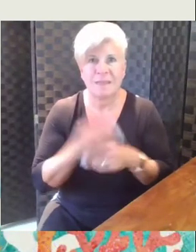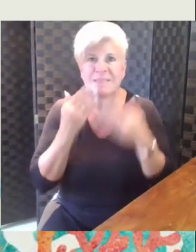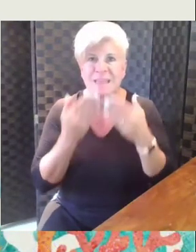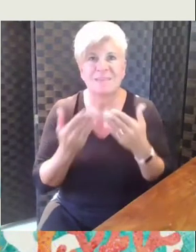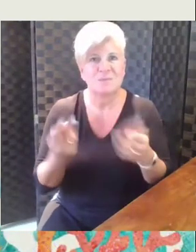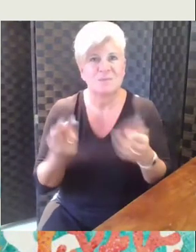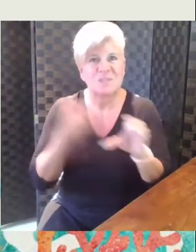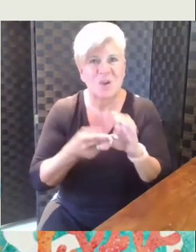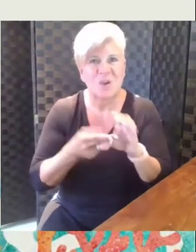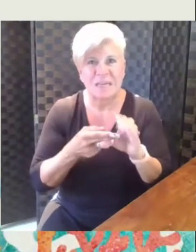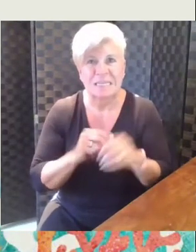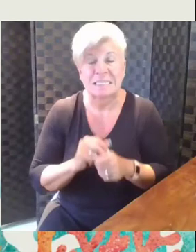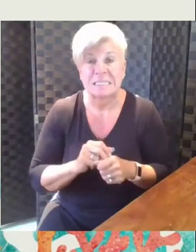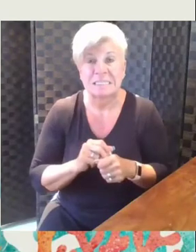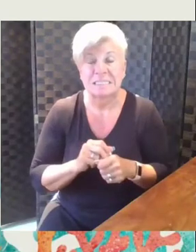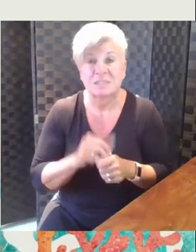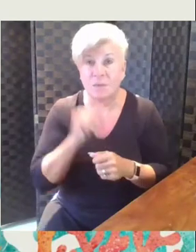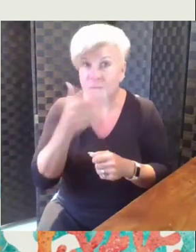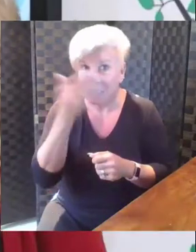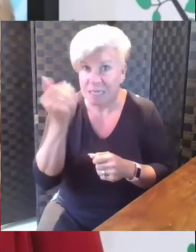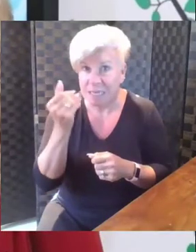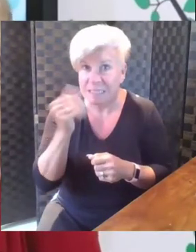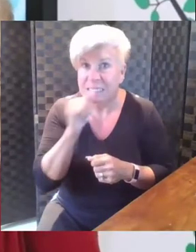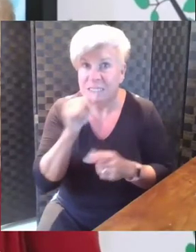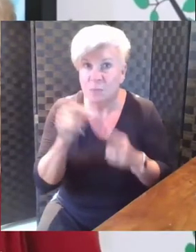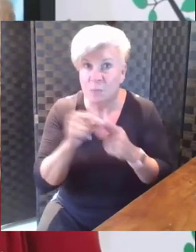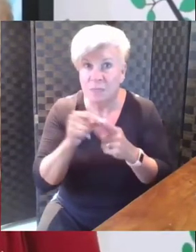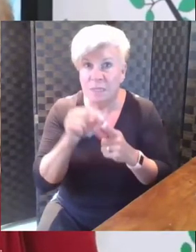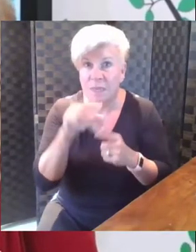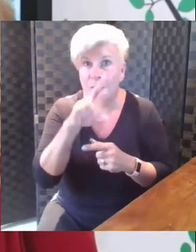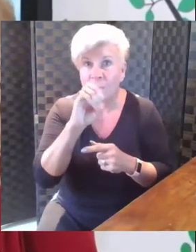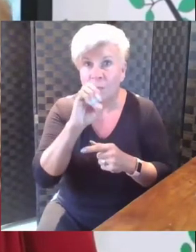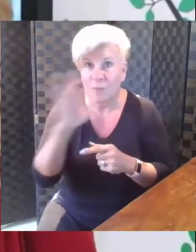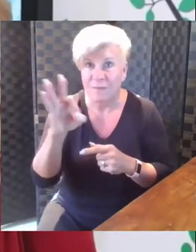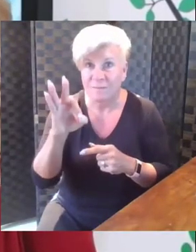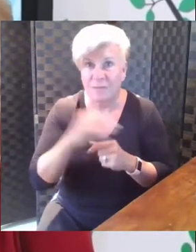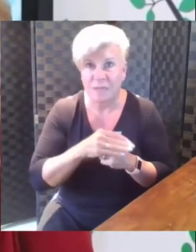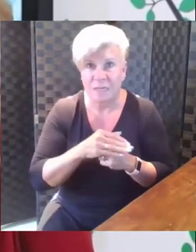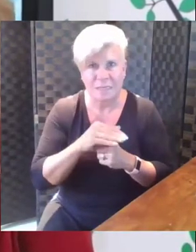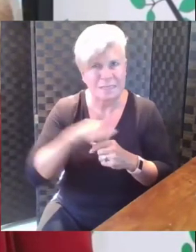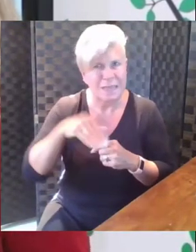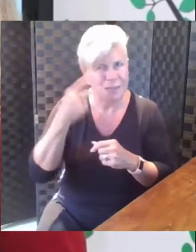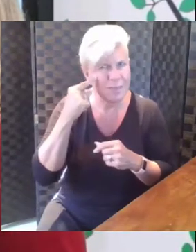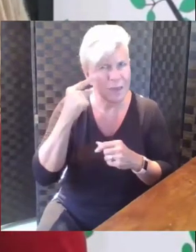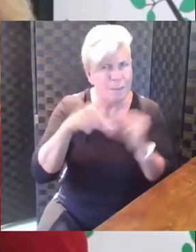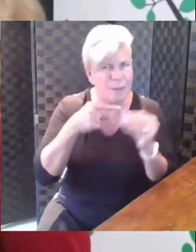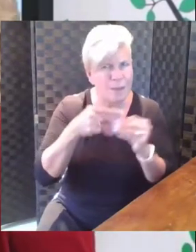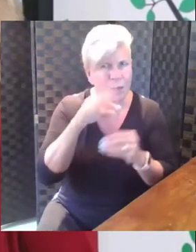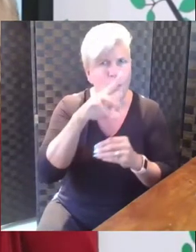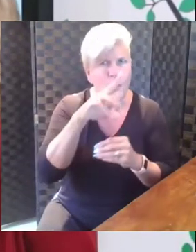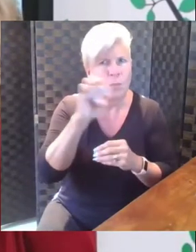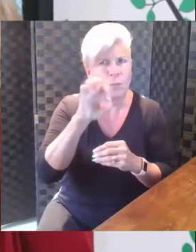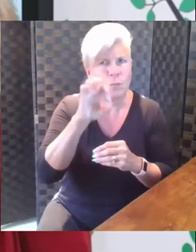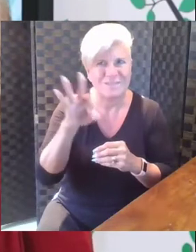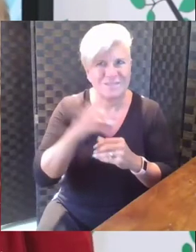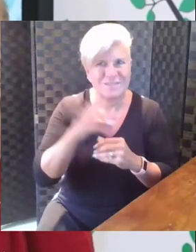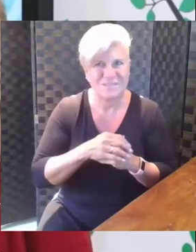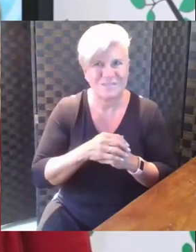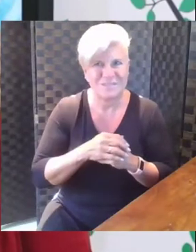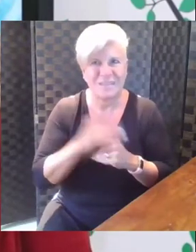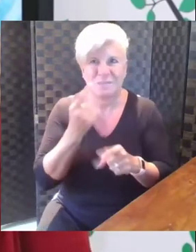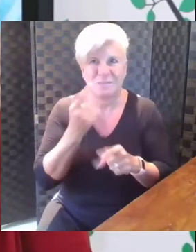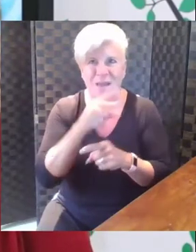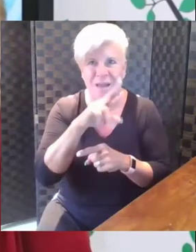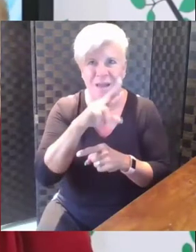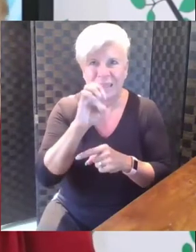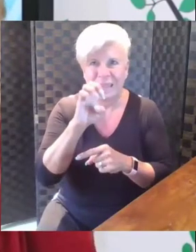Thank you so much for joining me. And don't forget about our secret word. If you haven't thought about it, it's reef. That's